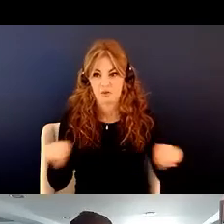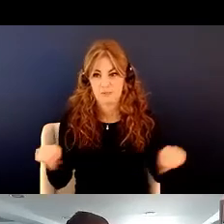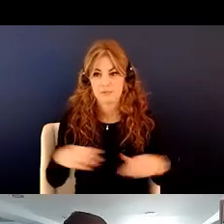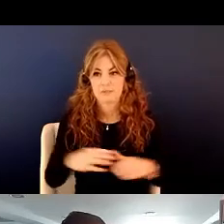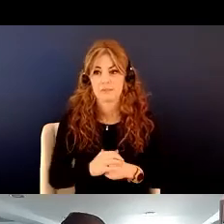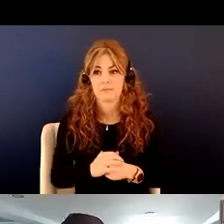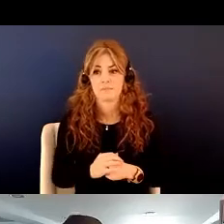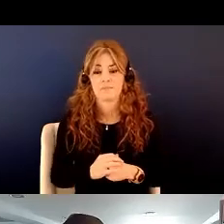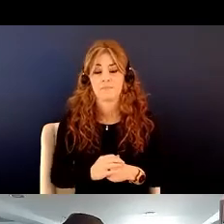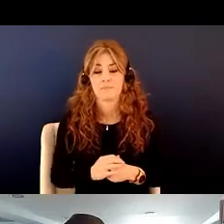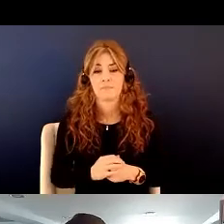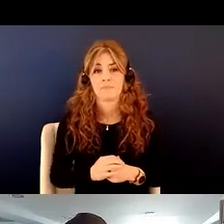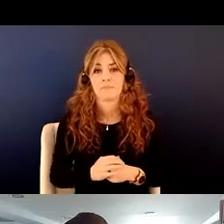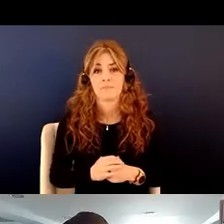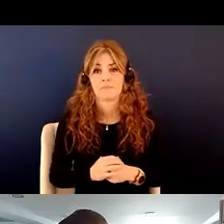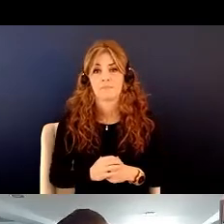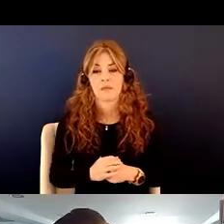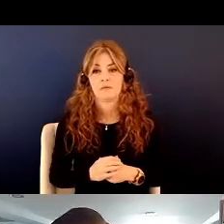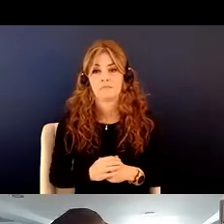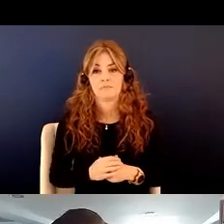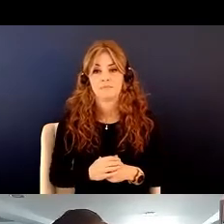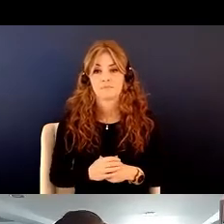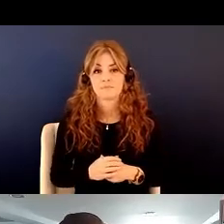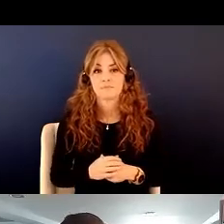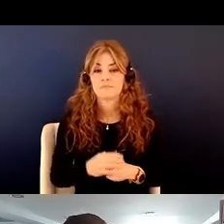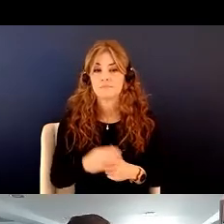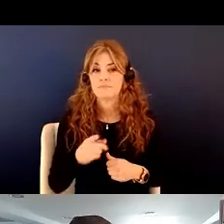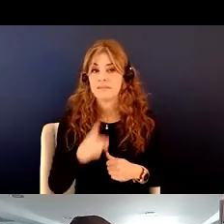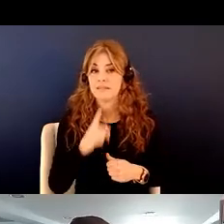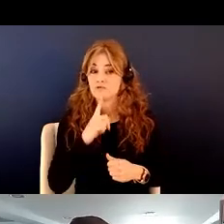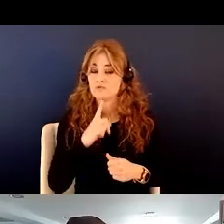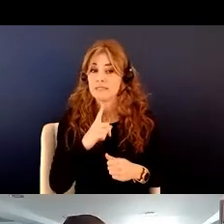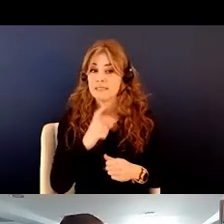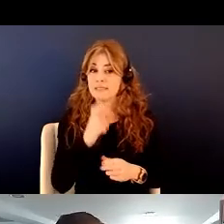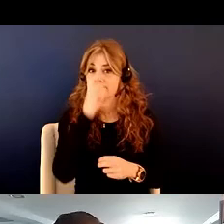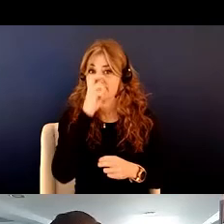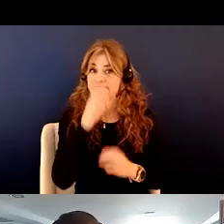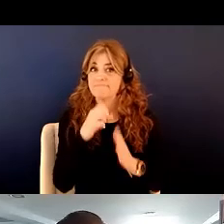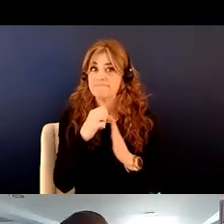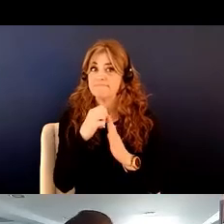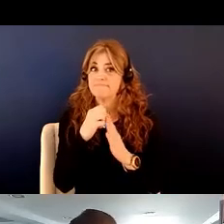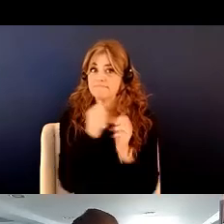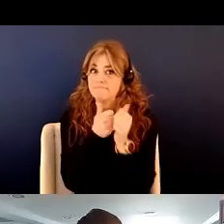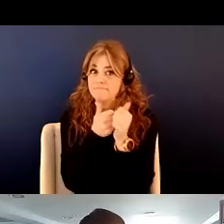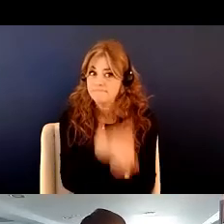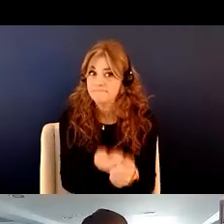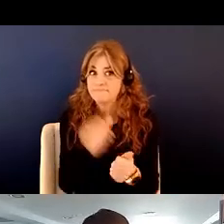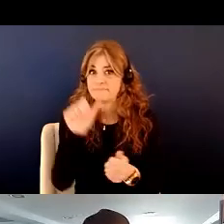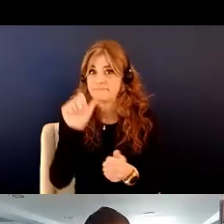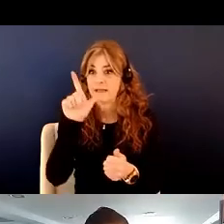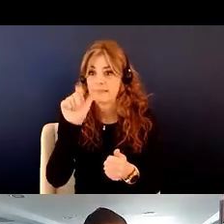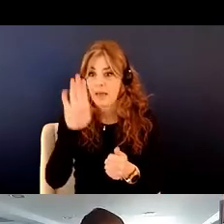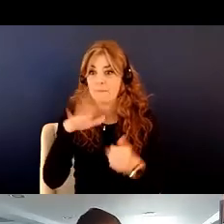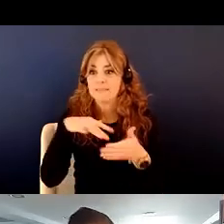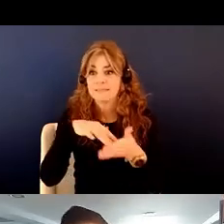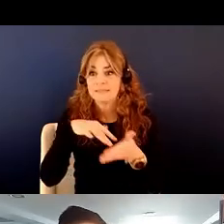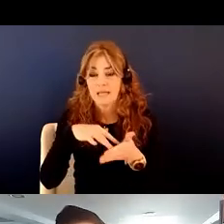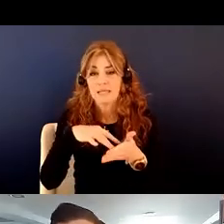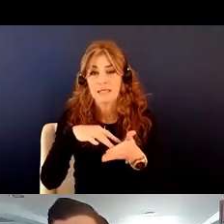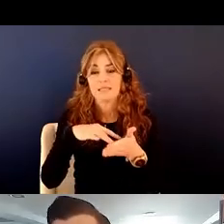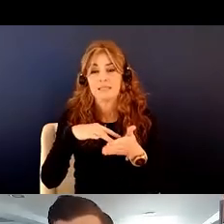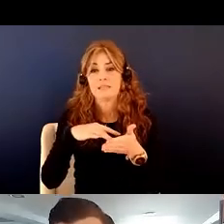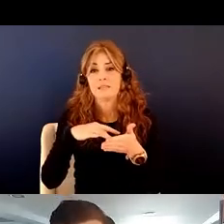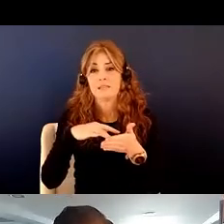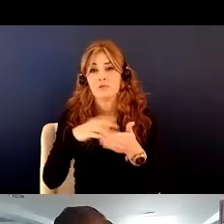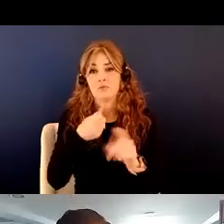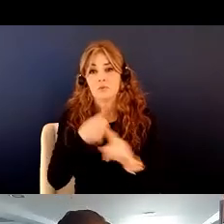And again, unless we have these pretty carefully scripted laboratory type conditions going into generating effect sizes